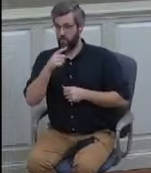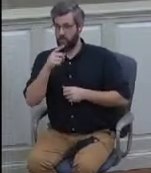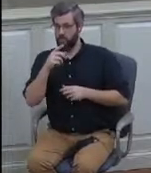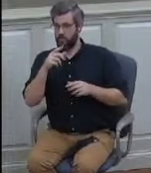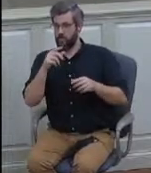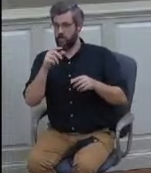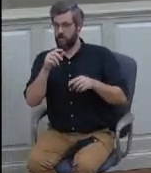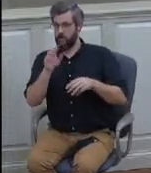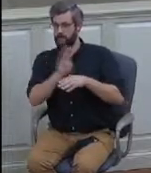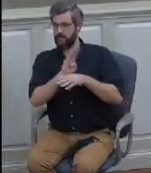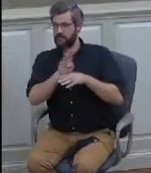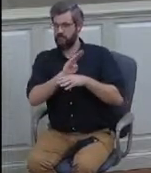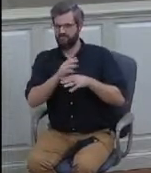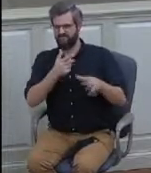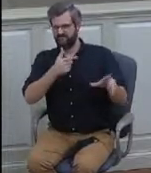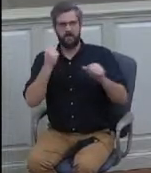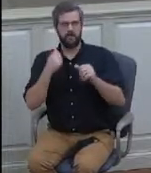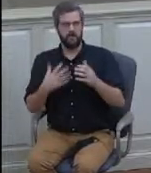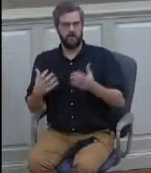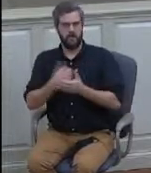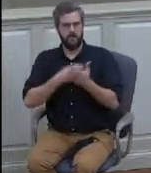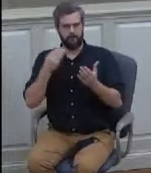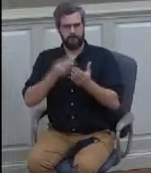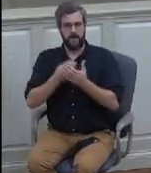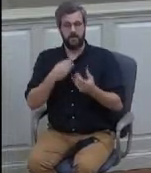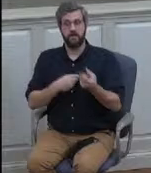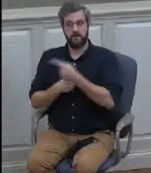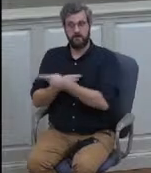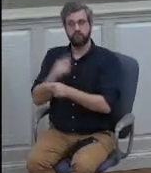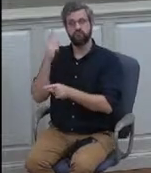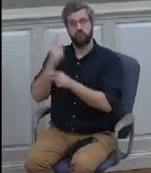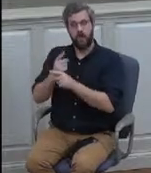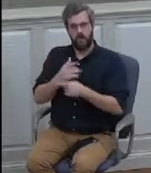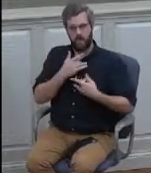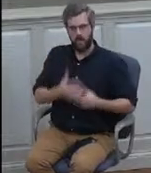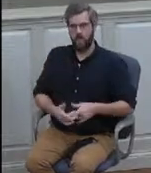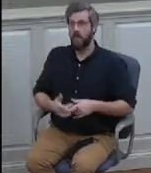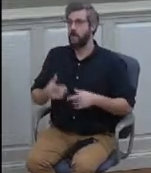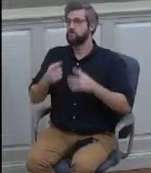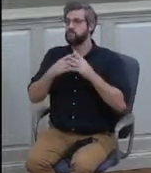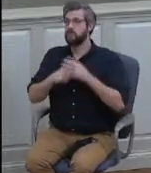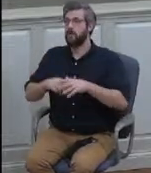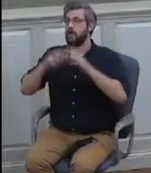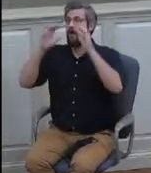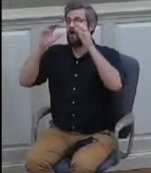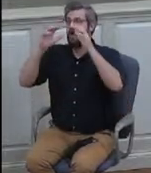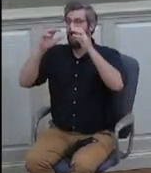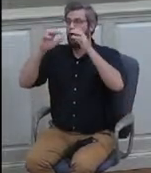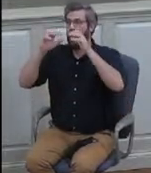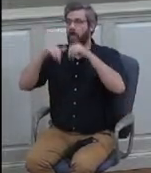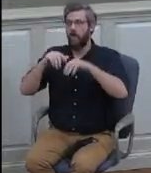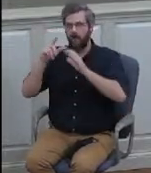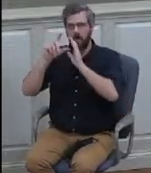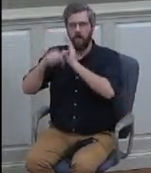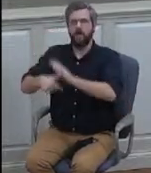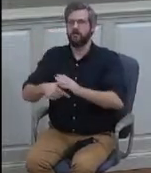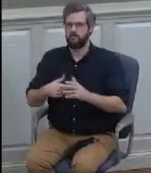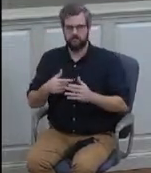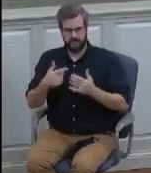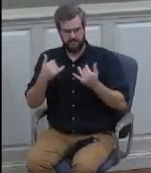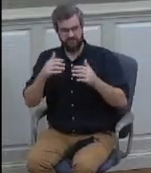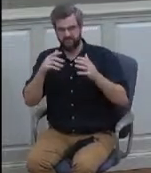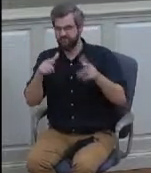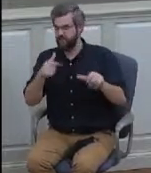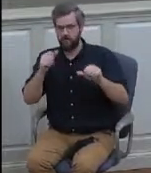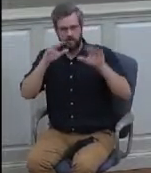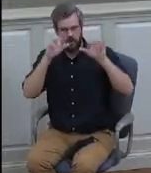fast. Yeah. Yeah. So they don't take their the time. Other way. Yeah. You started knocking that thing down. It's been sitting there for a while, but it went true. Well, yeah, I mean,